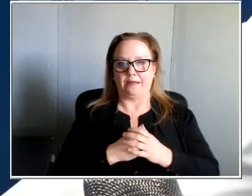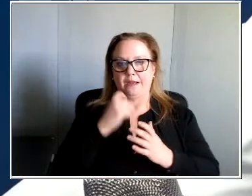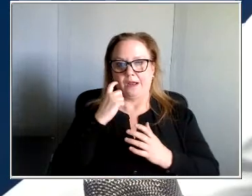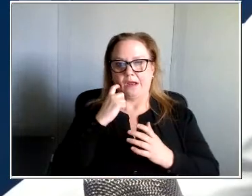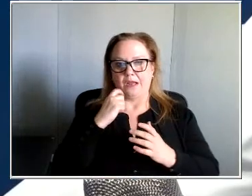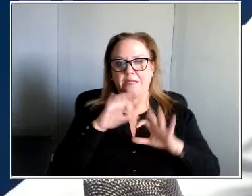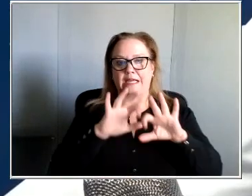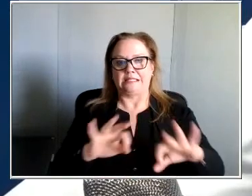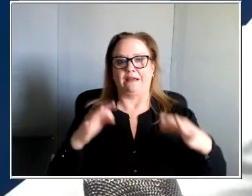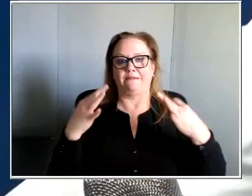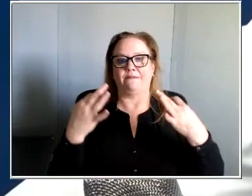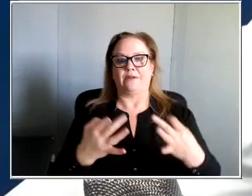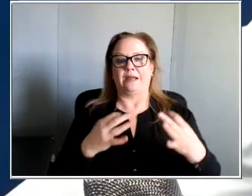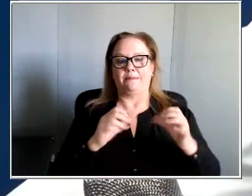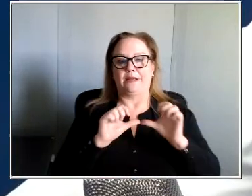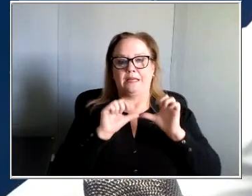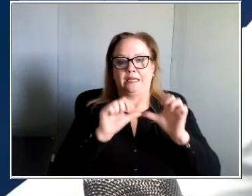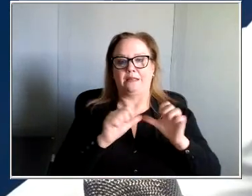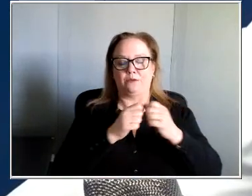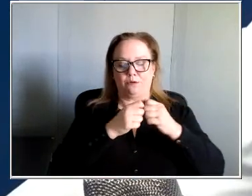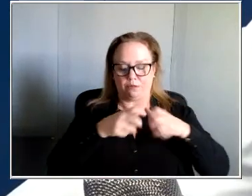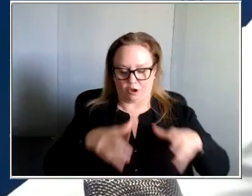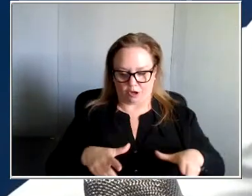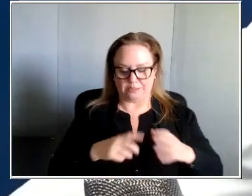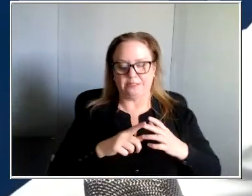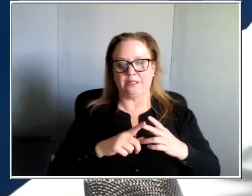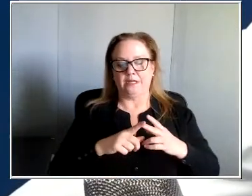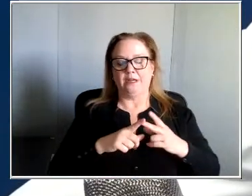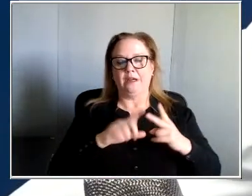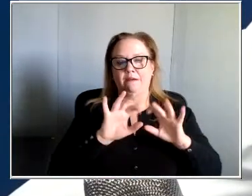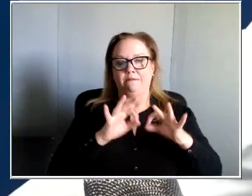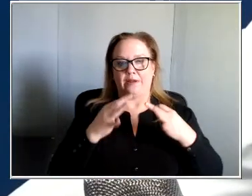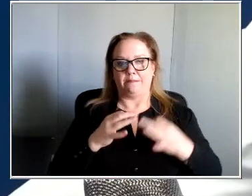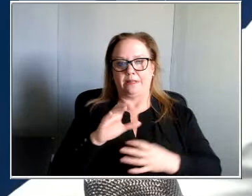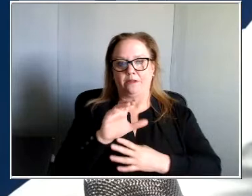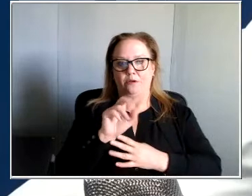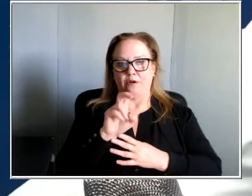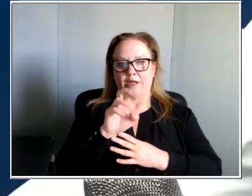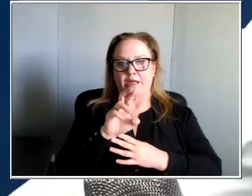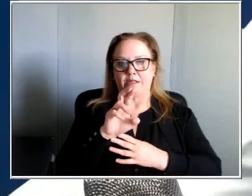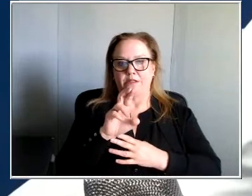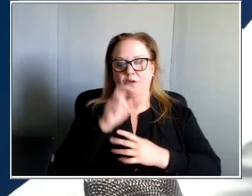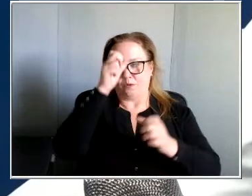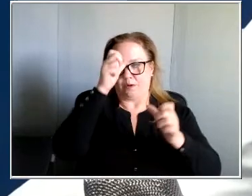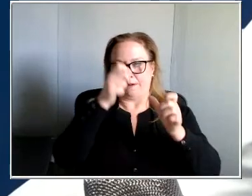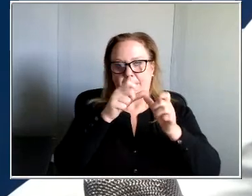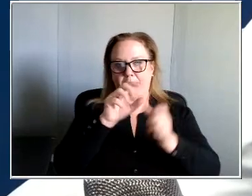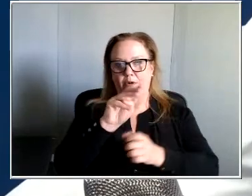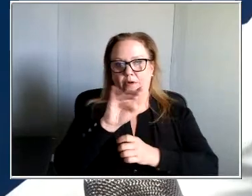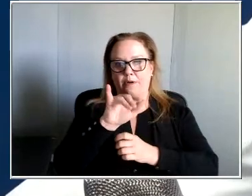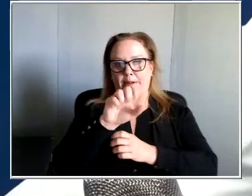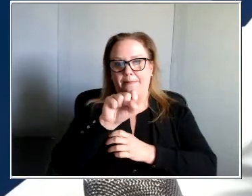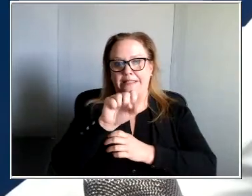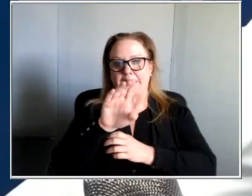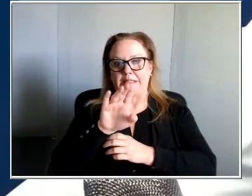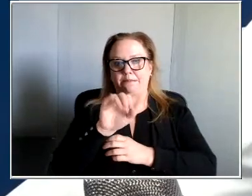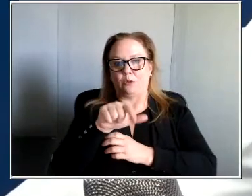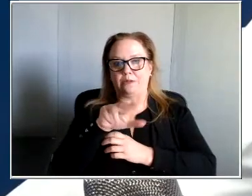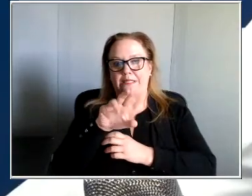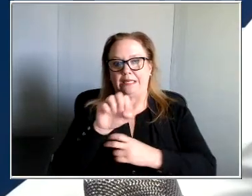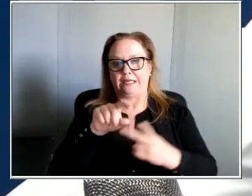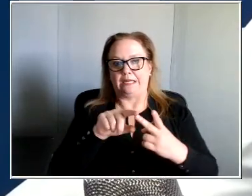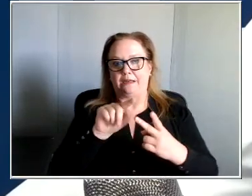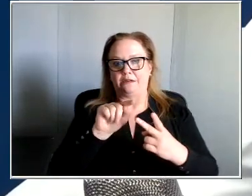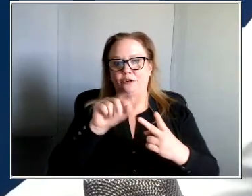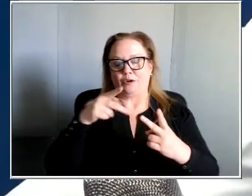takes a family to get through loss. It takes a family to get through cancer. Remember, the Missy's Boutique and Turning Point, they're